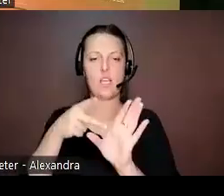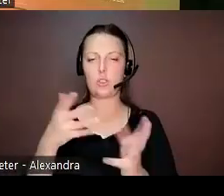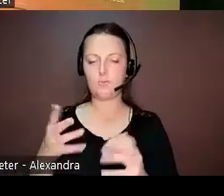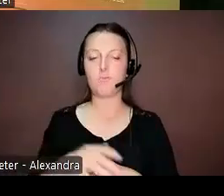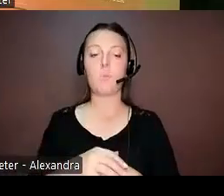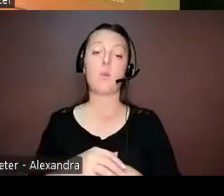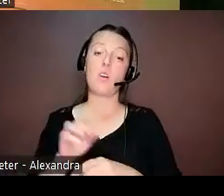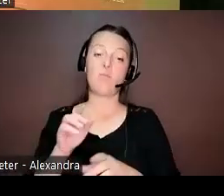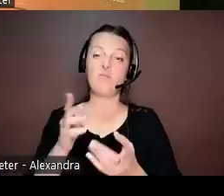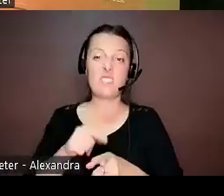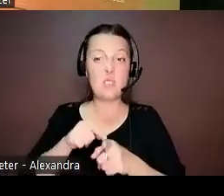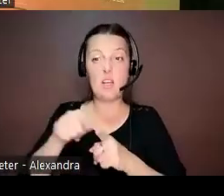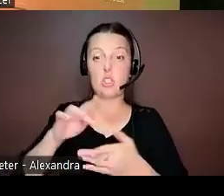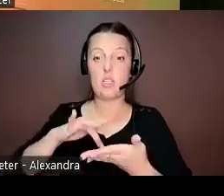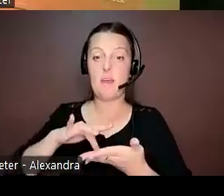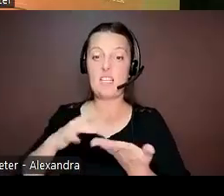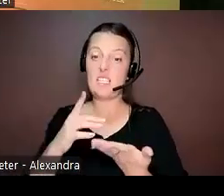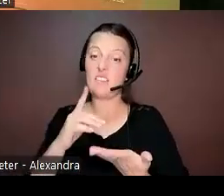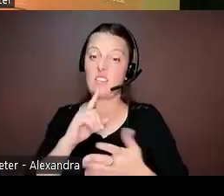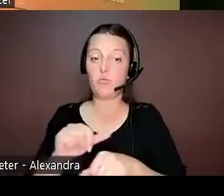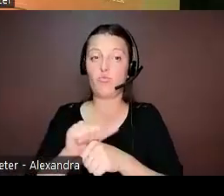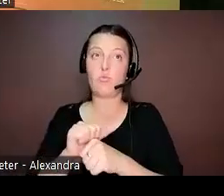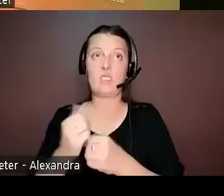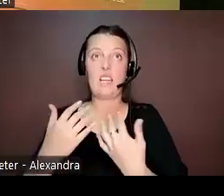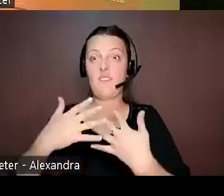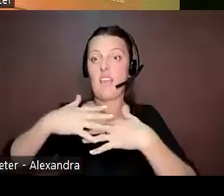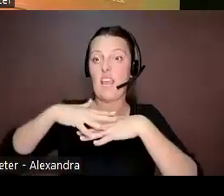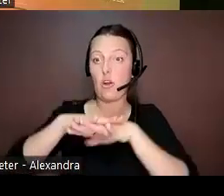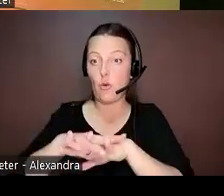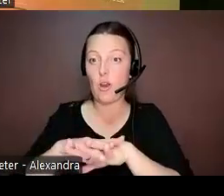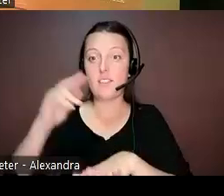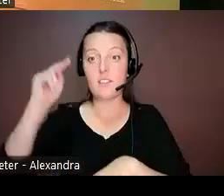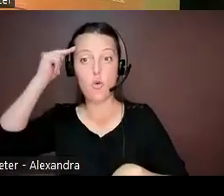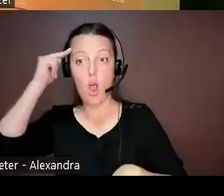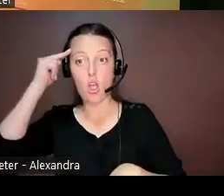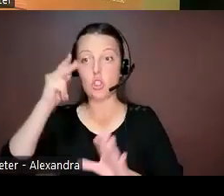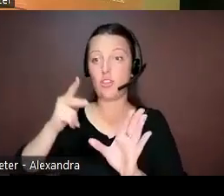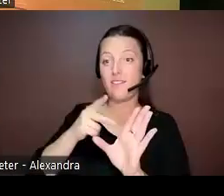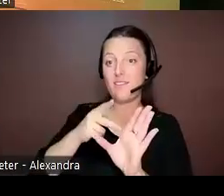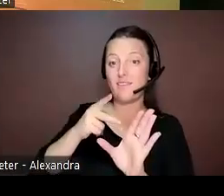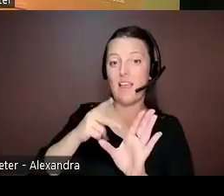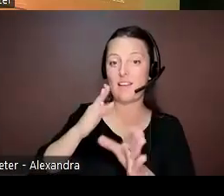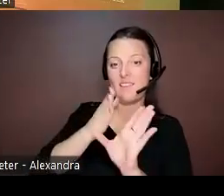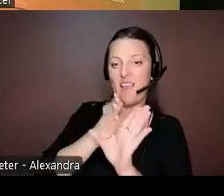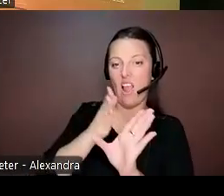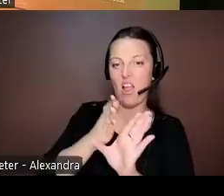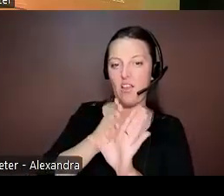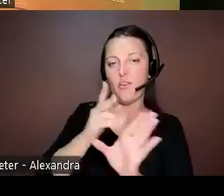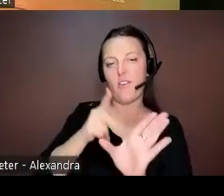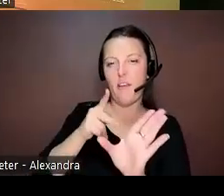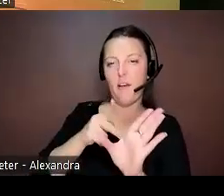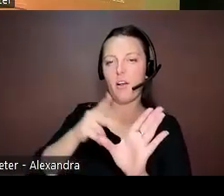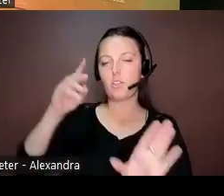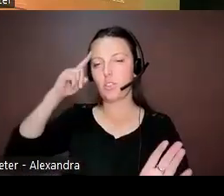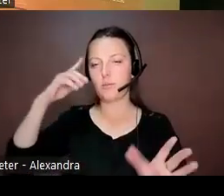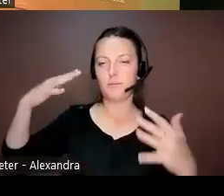integrates the fields of neurology and psychiatry. It focuses on the boundary between these two fields, and it